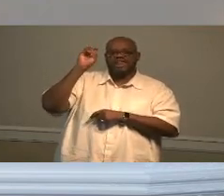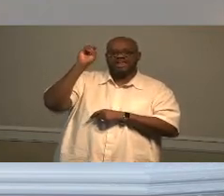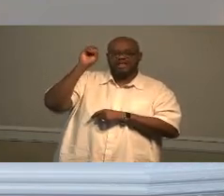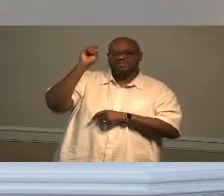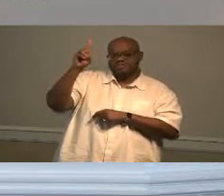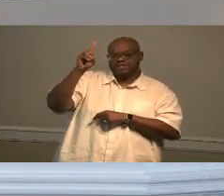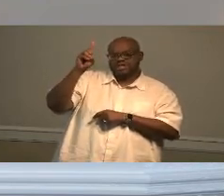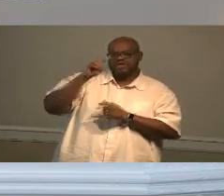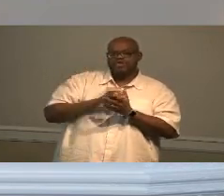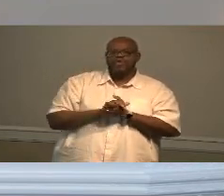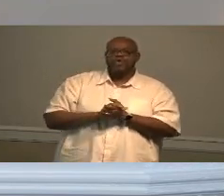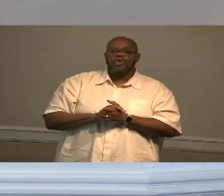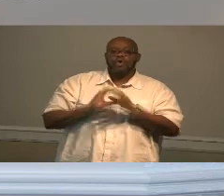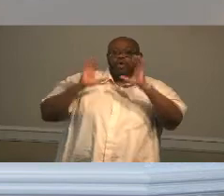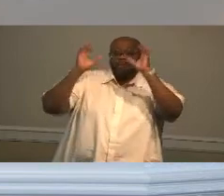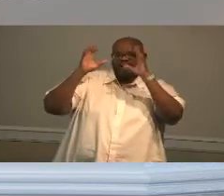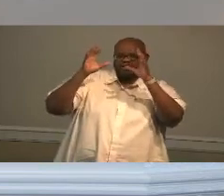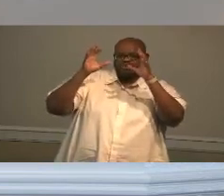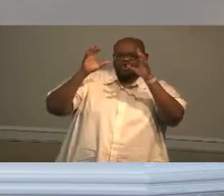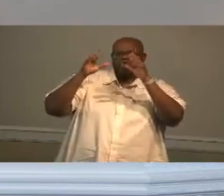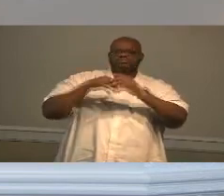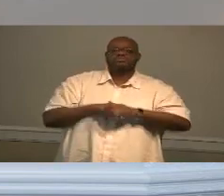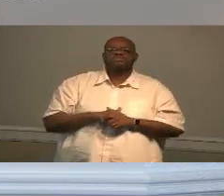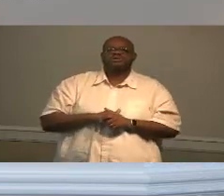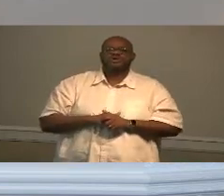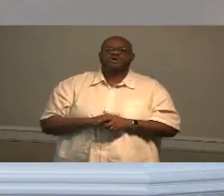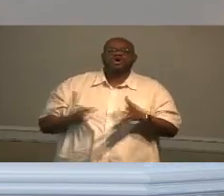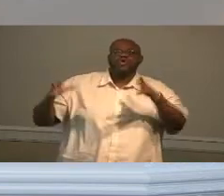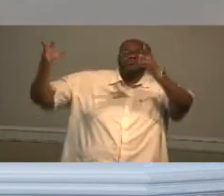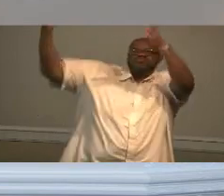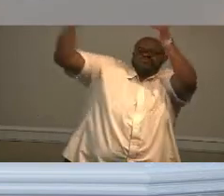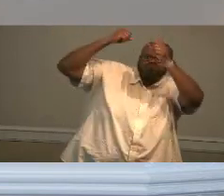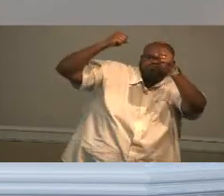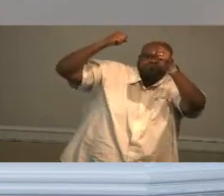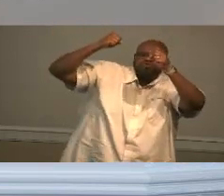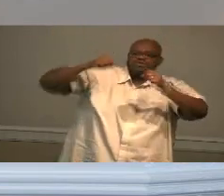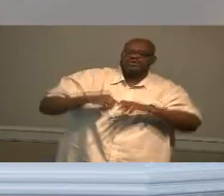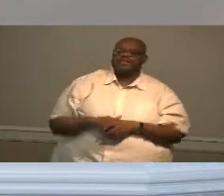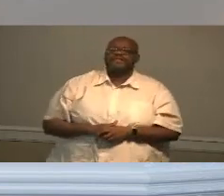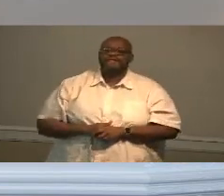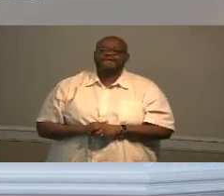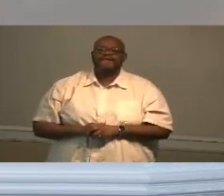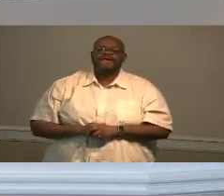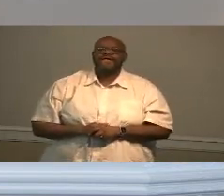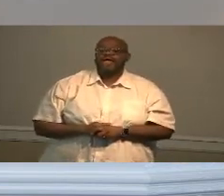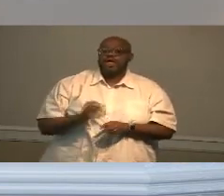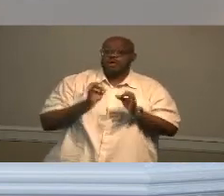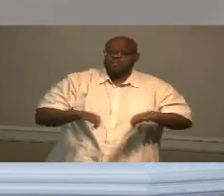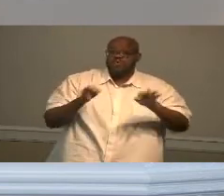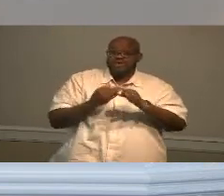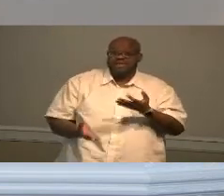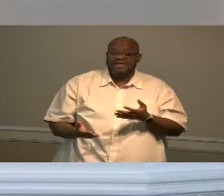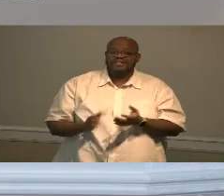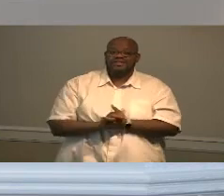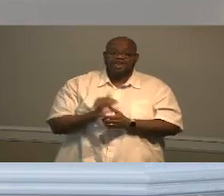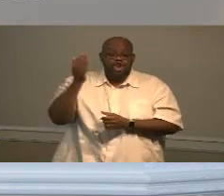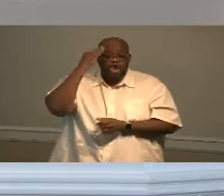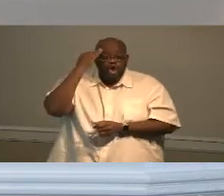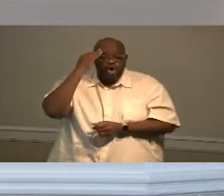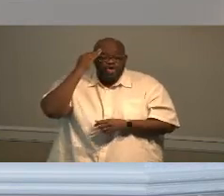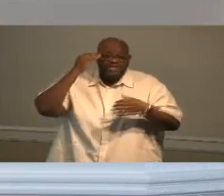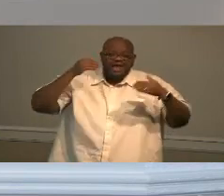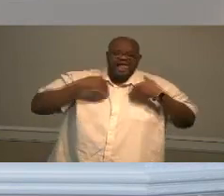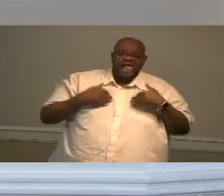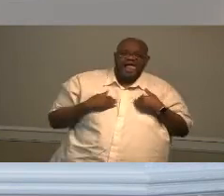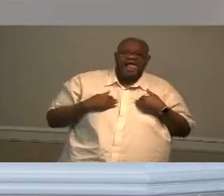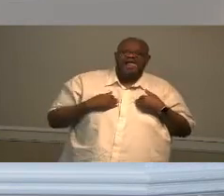rebound, because sometimes you'll miss. In basketball, one of the most important skills for players to have is the ability to rebound. Rebounds